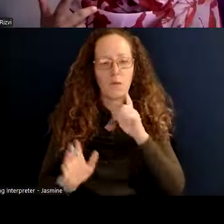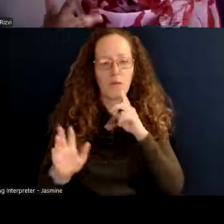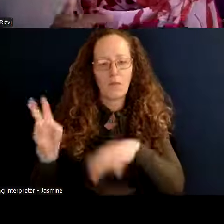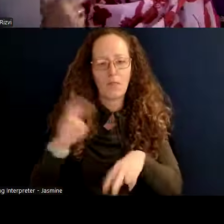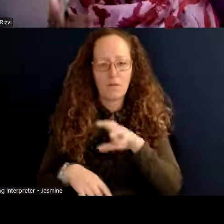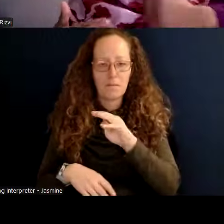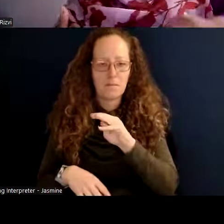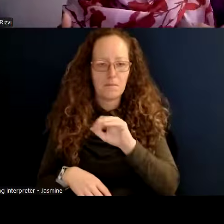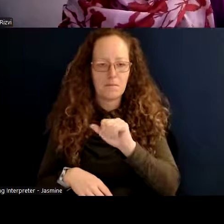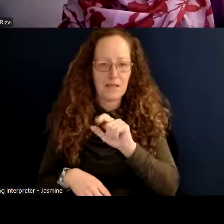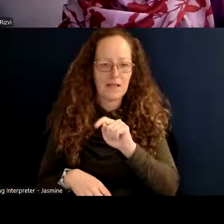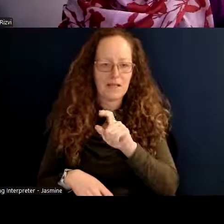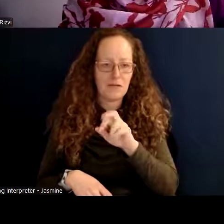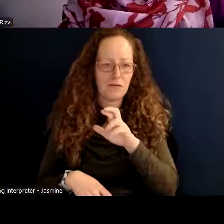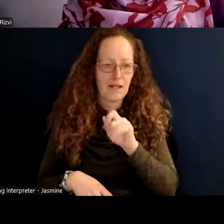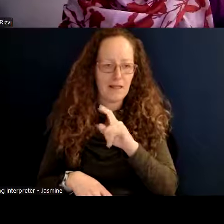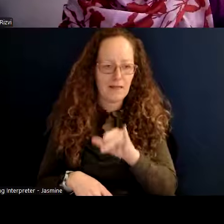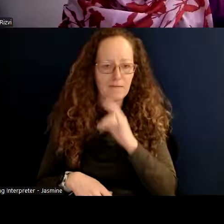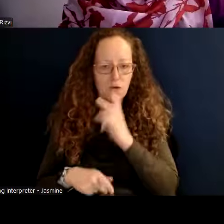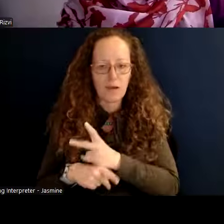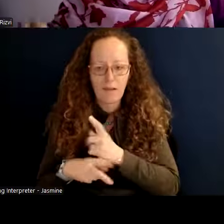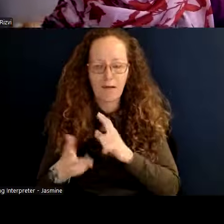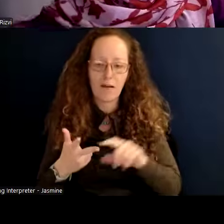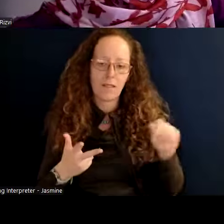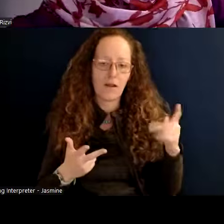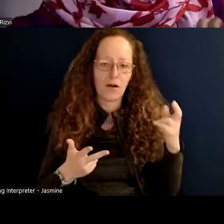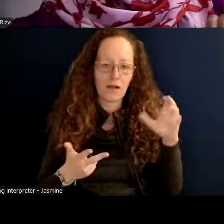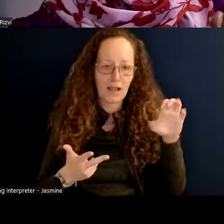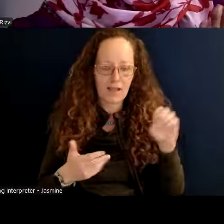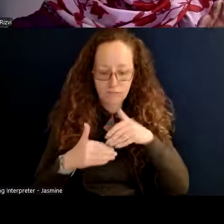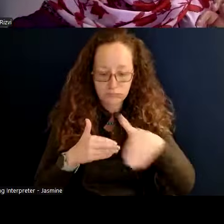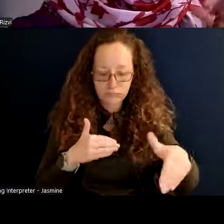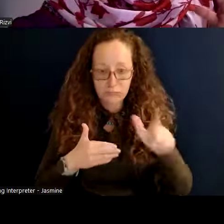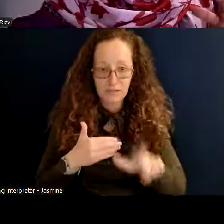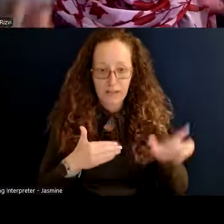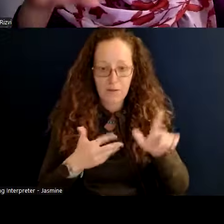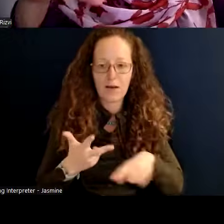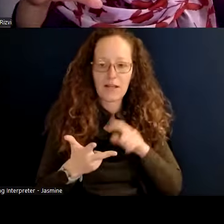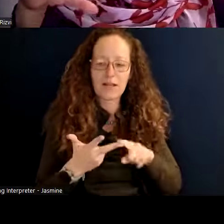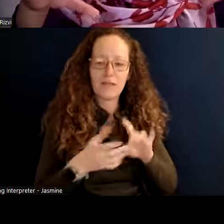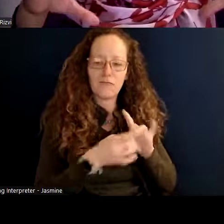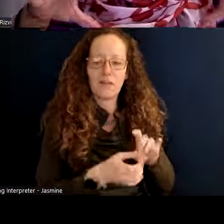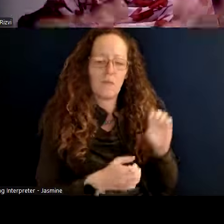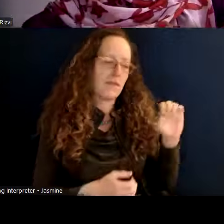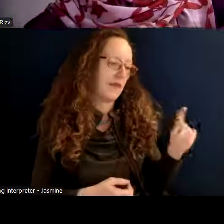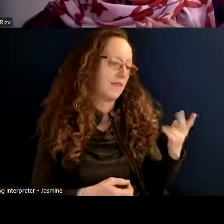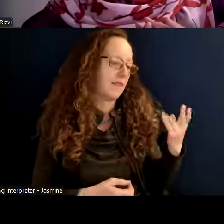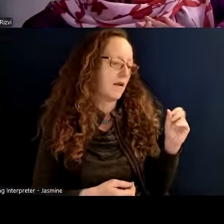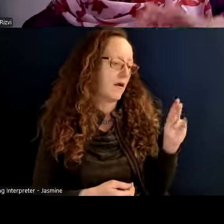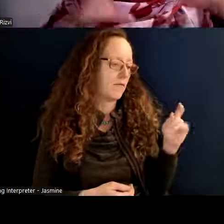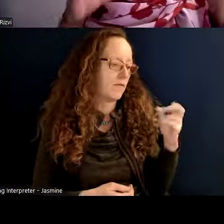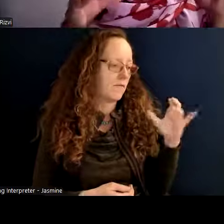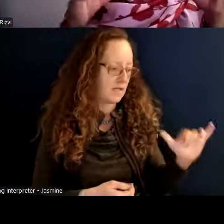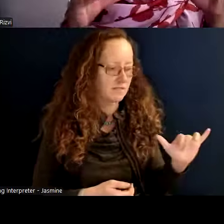the archive and care in the ethnography. Okay, so within this project, let's start with materiality of care.